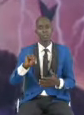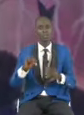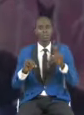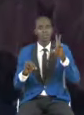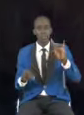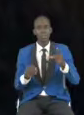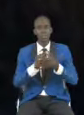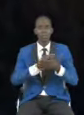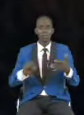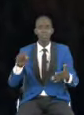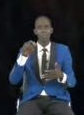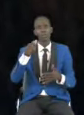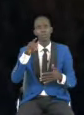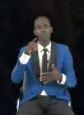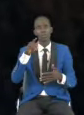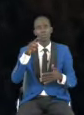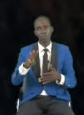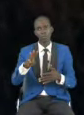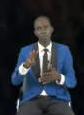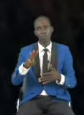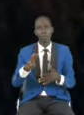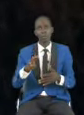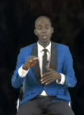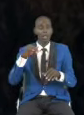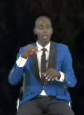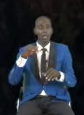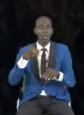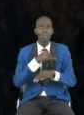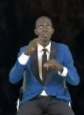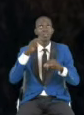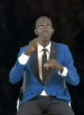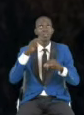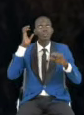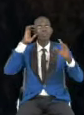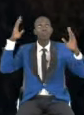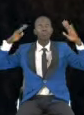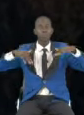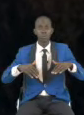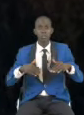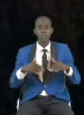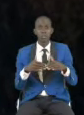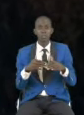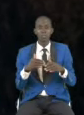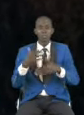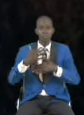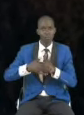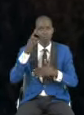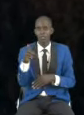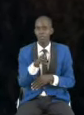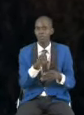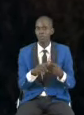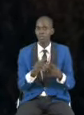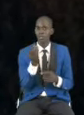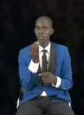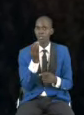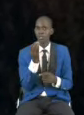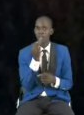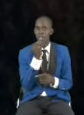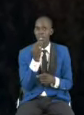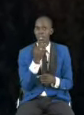manna upon them to eat, and had given them of the